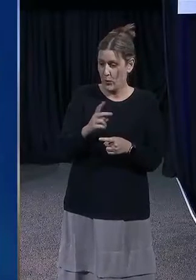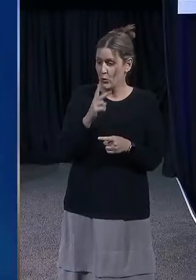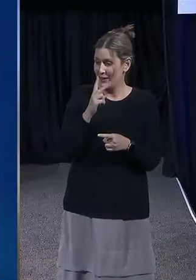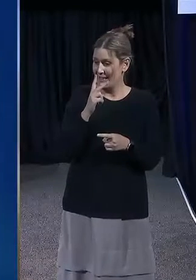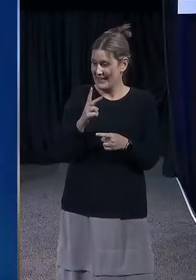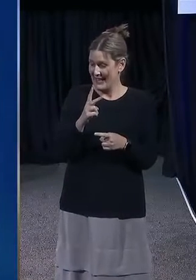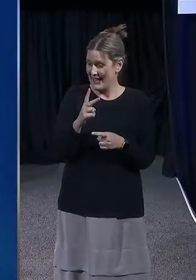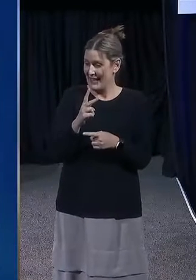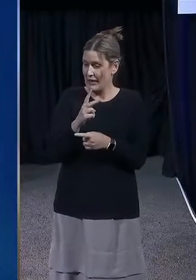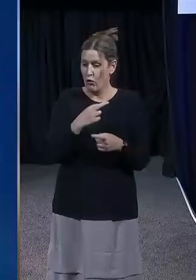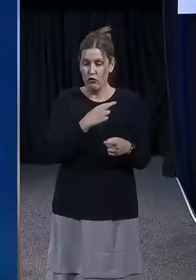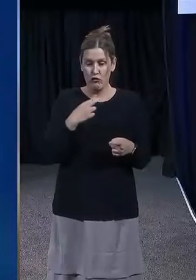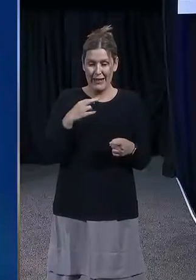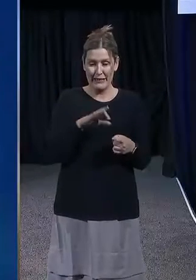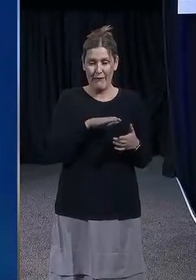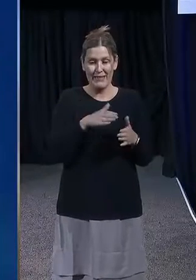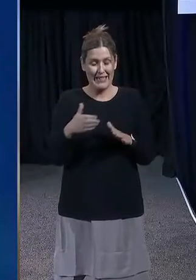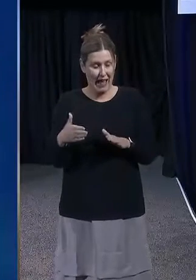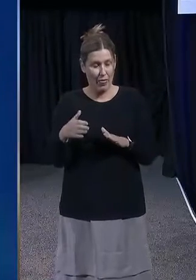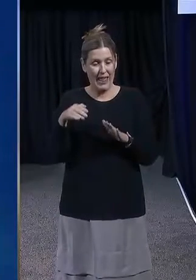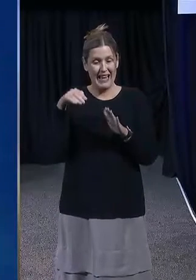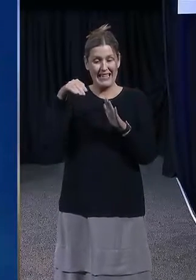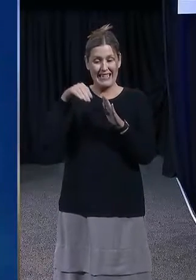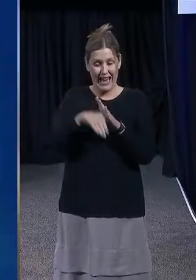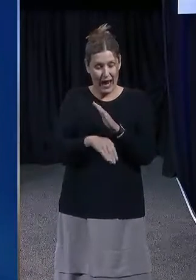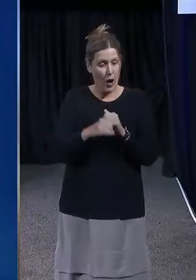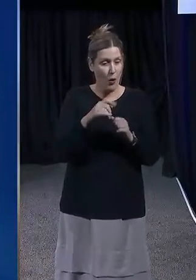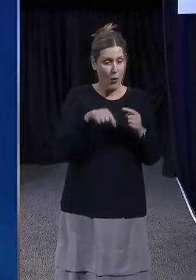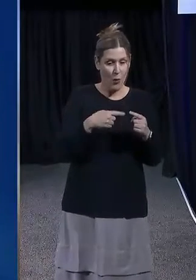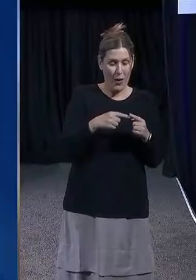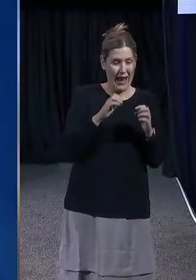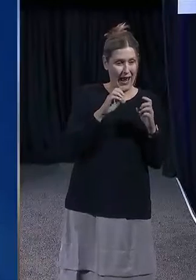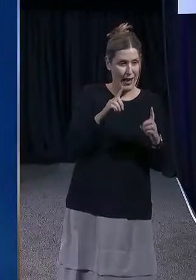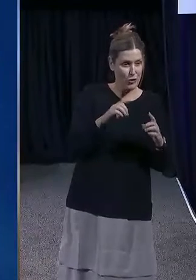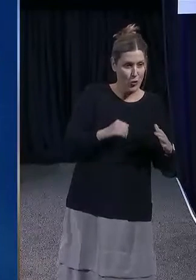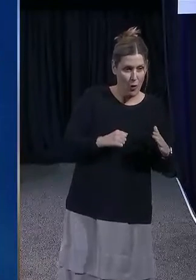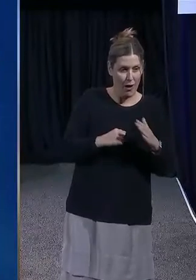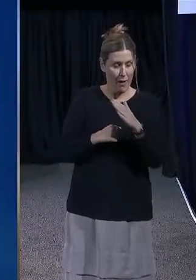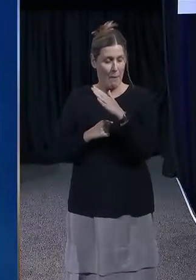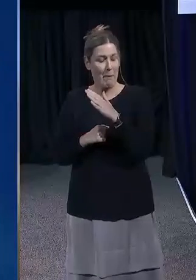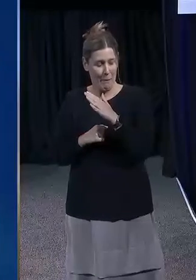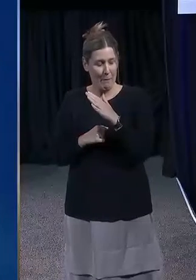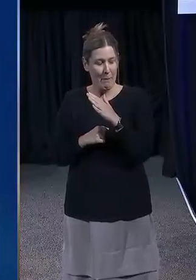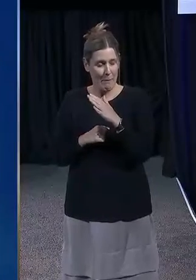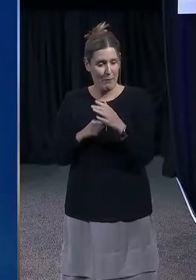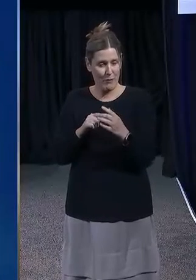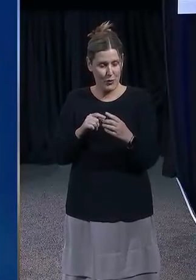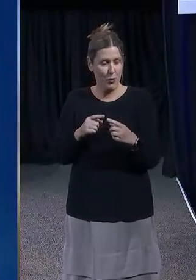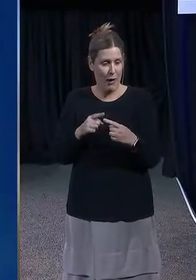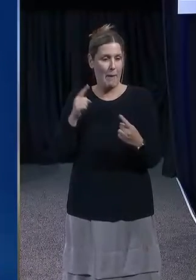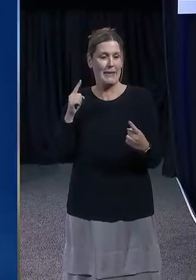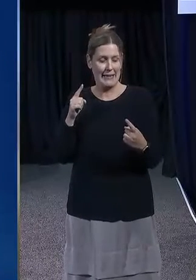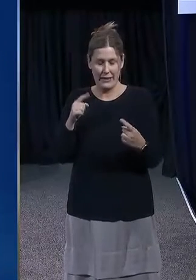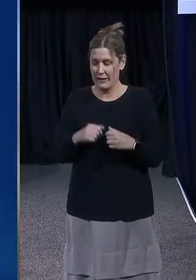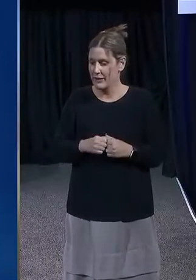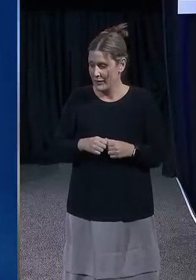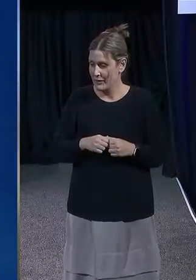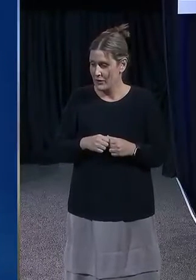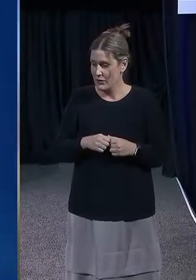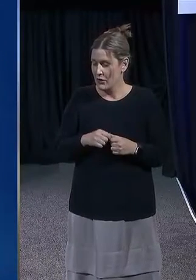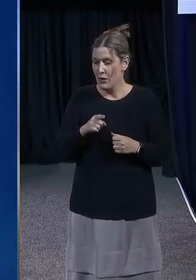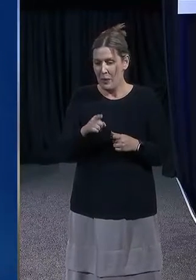risk of death progressively going down as educational attainment increases. Now, this is very simply